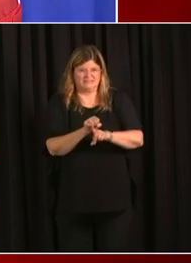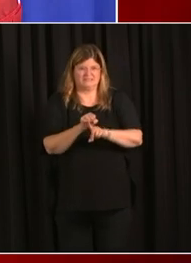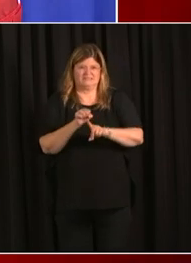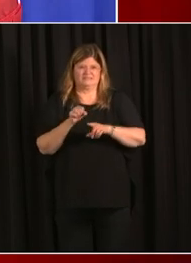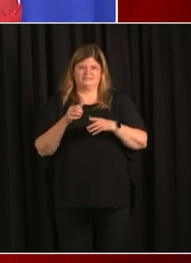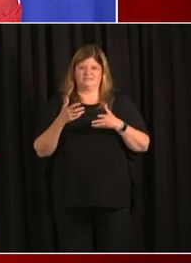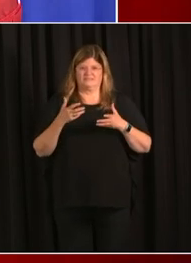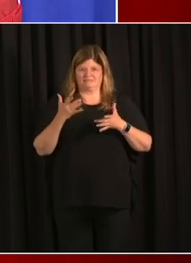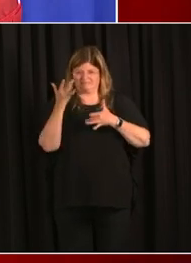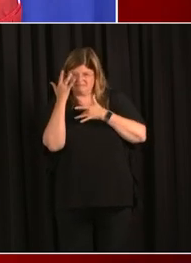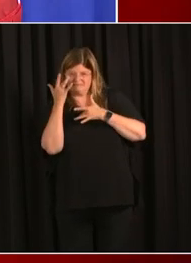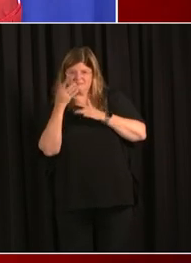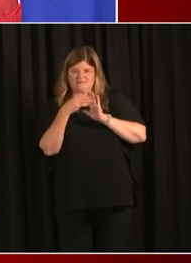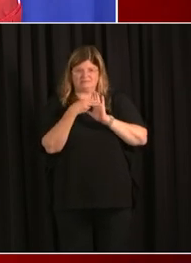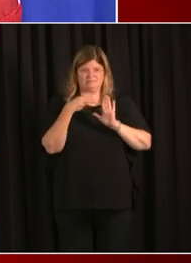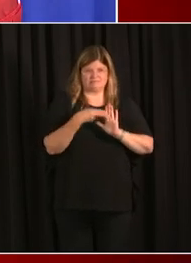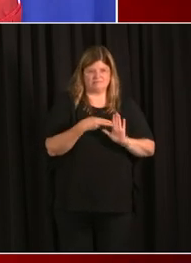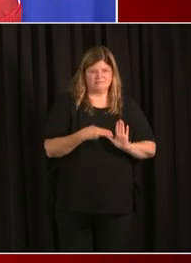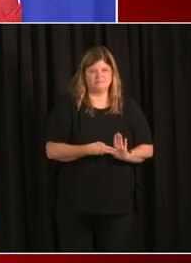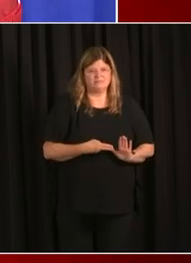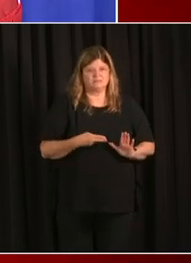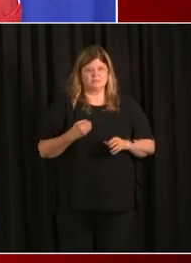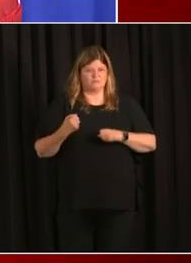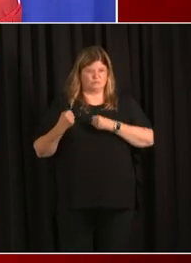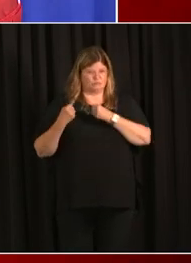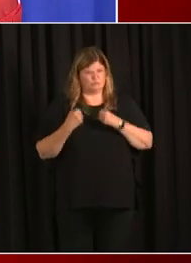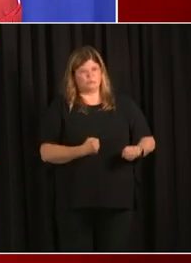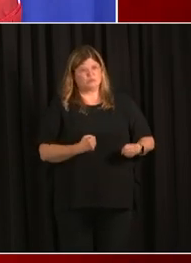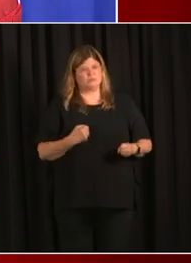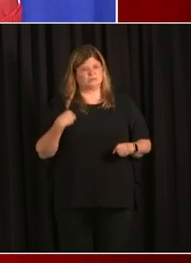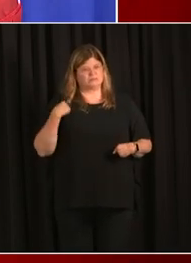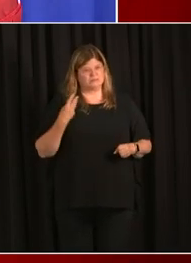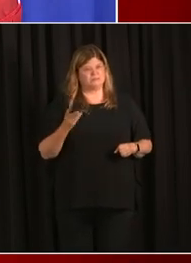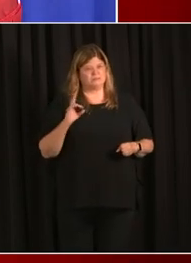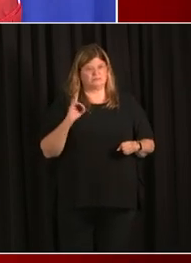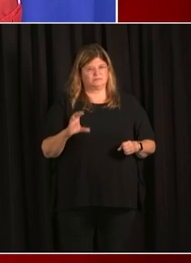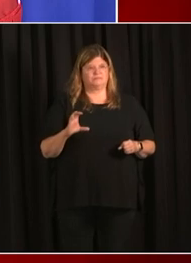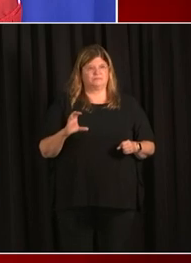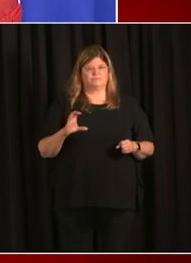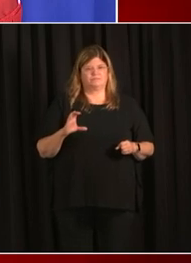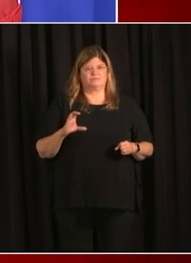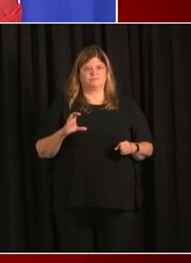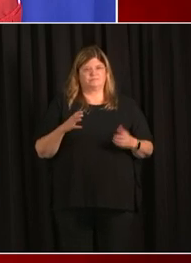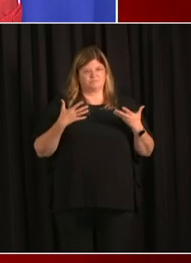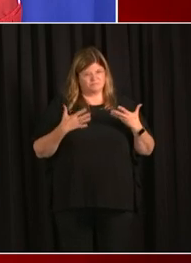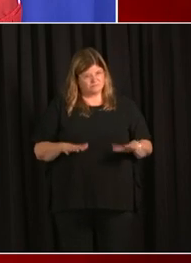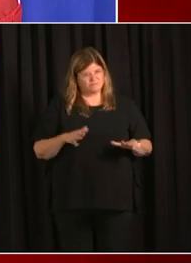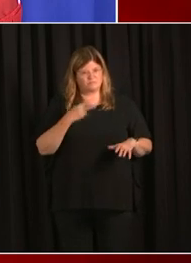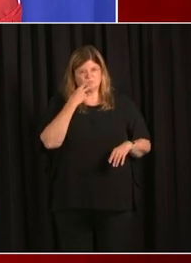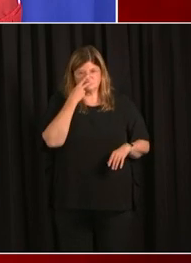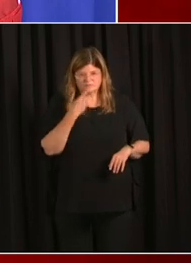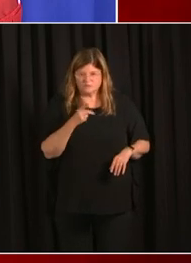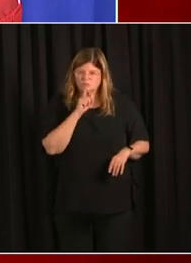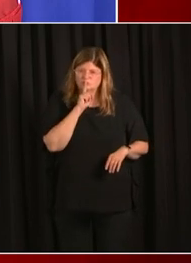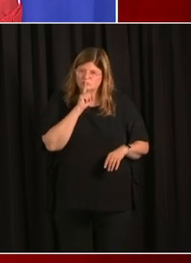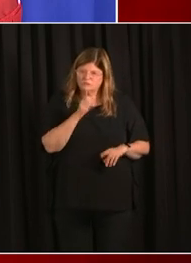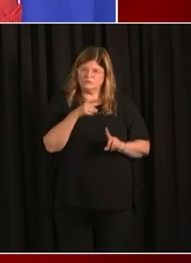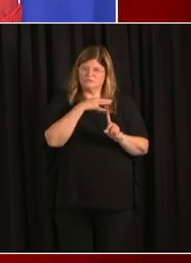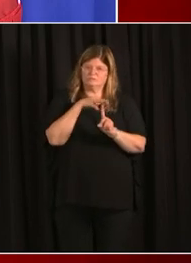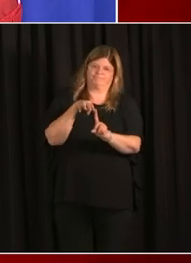existing conditions that are prevalent in Washington, D.C., and so it has shown a real spotlight